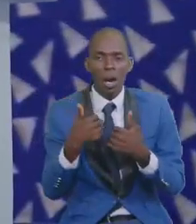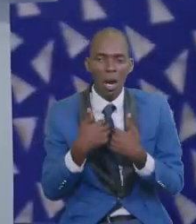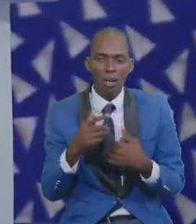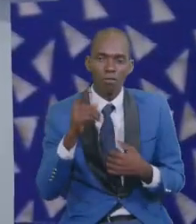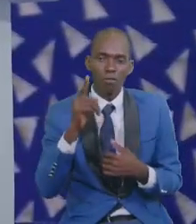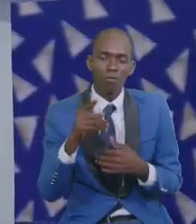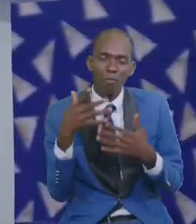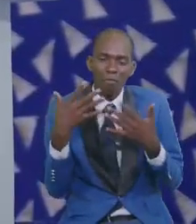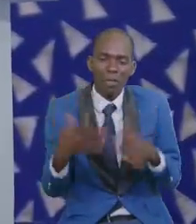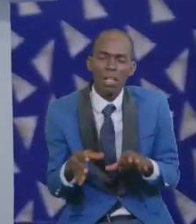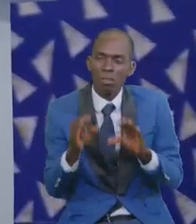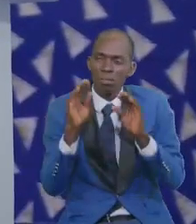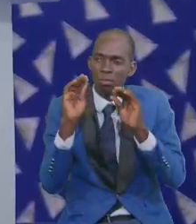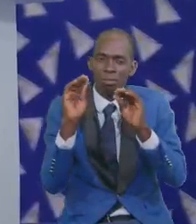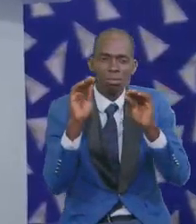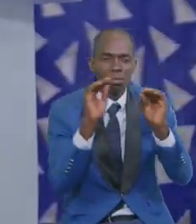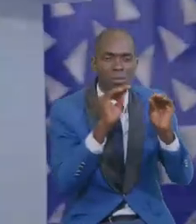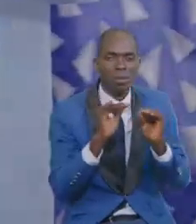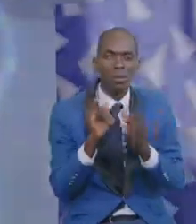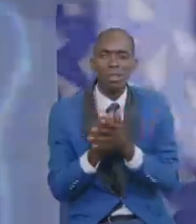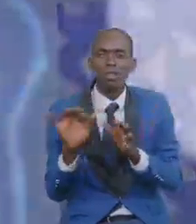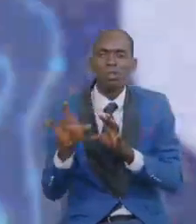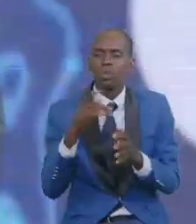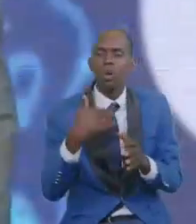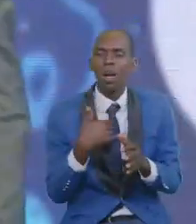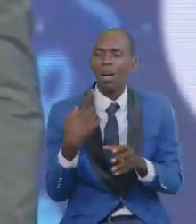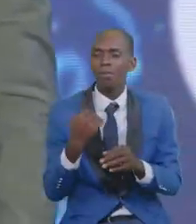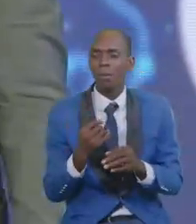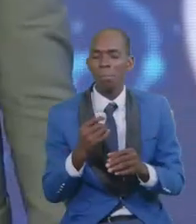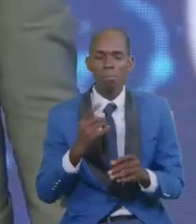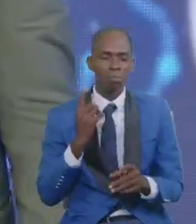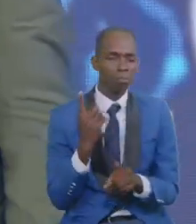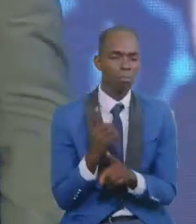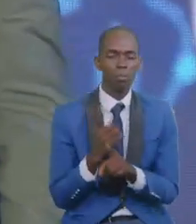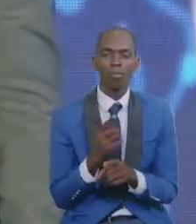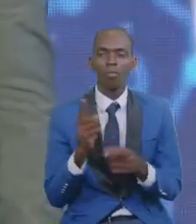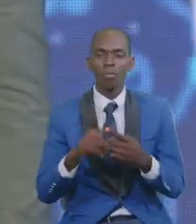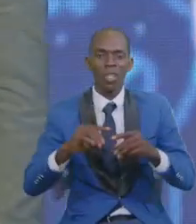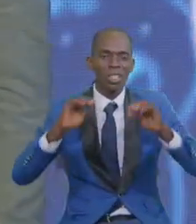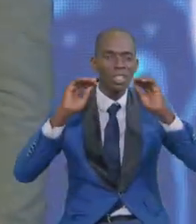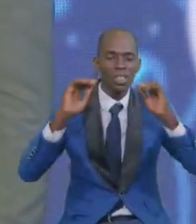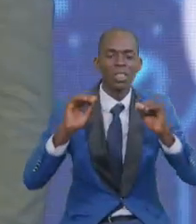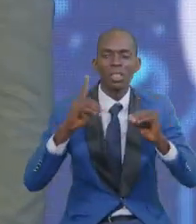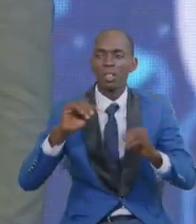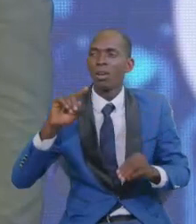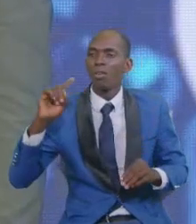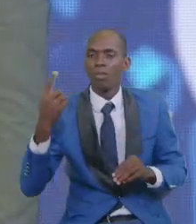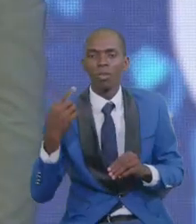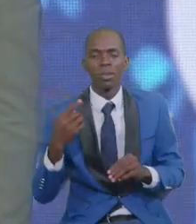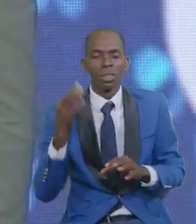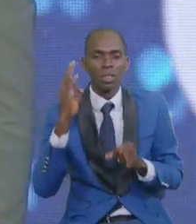that? Do you have any right to teach the second coming if you are not teaching the first coming?